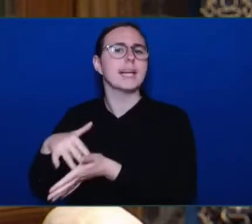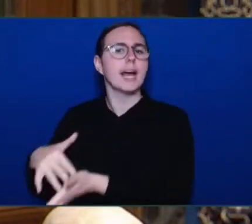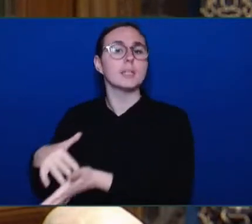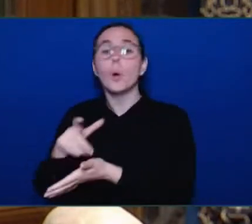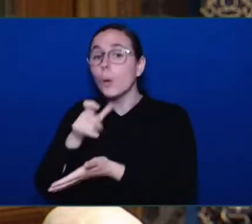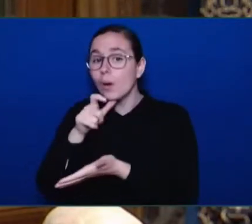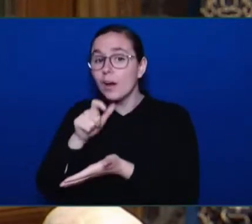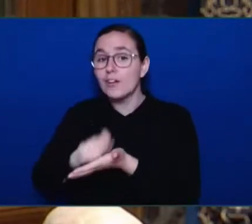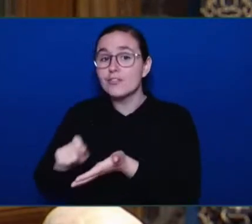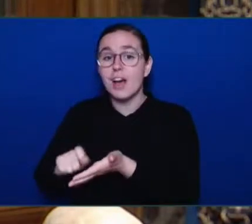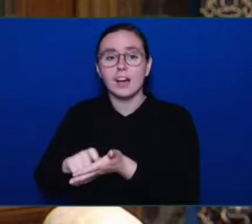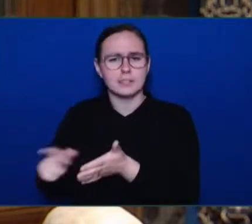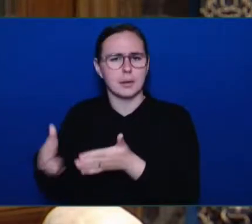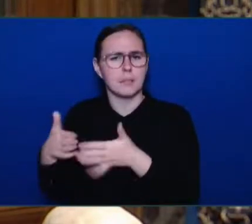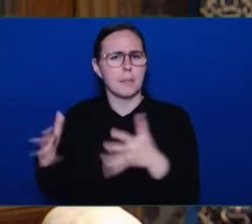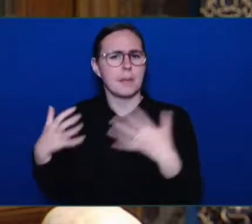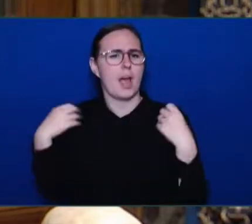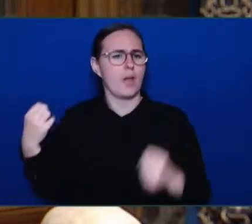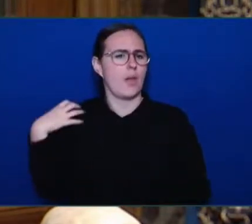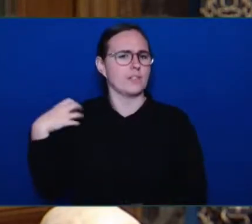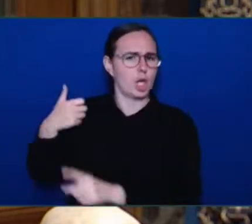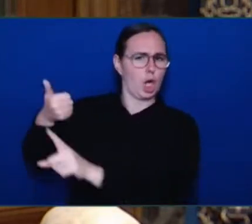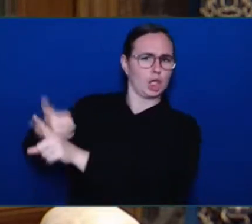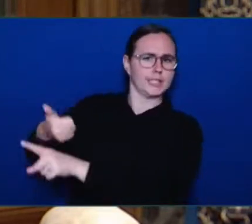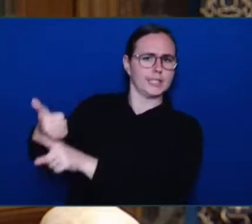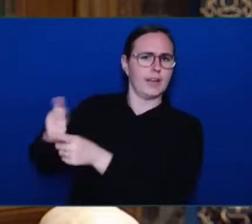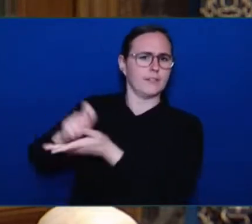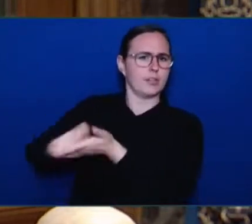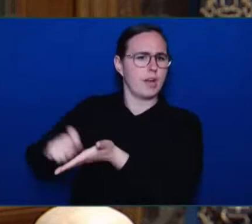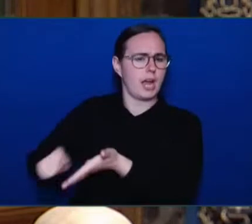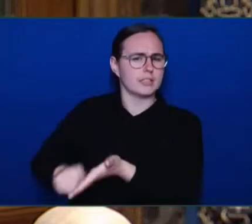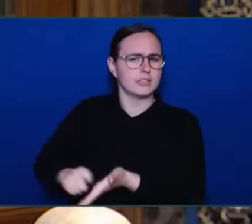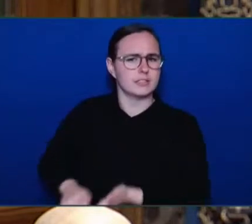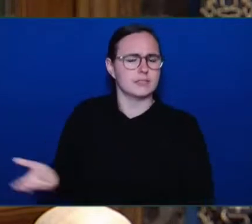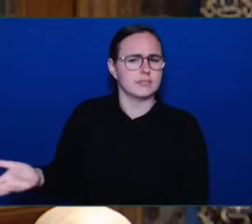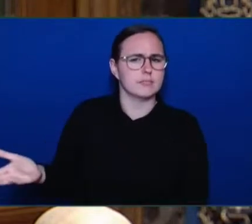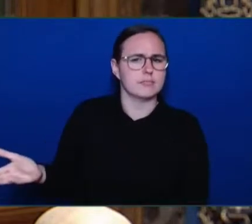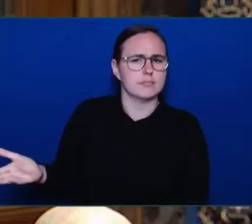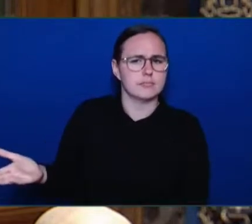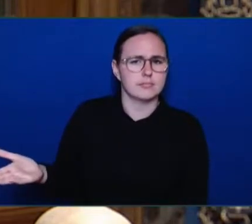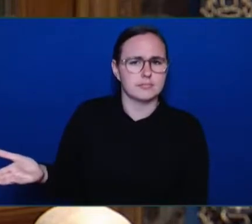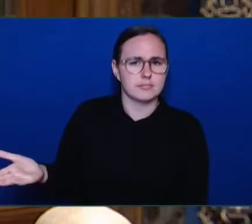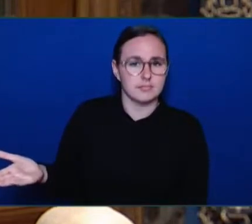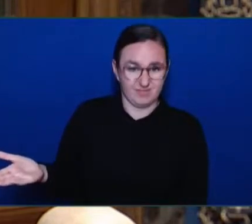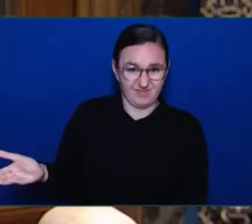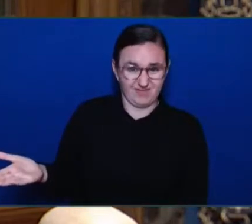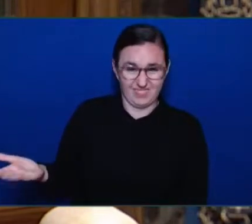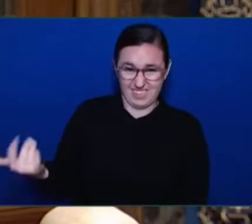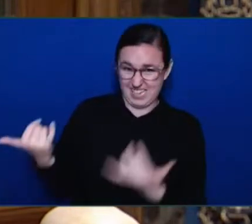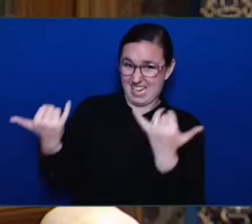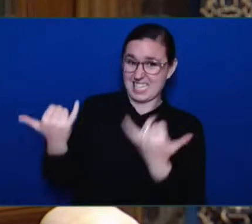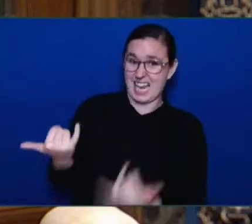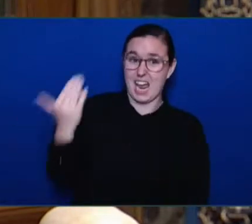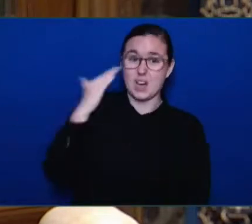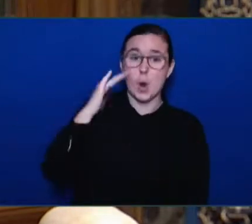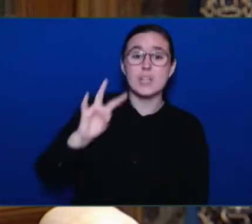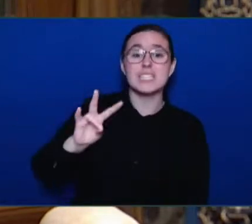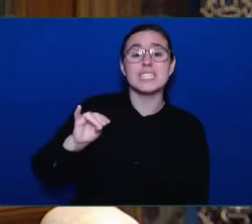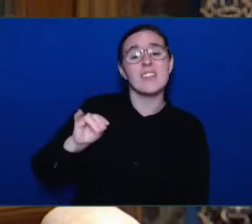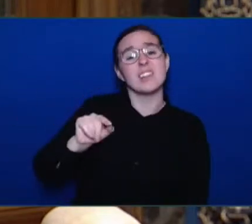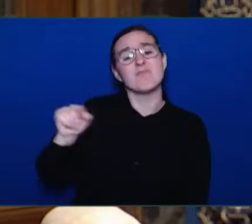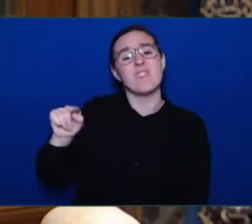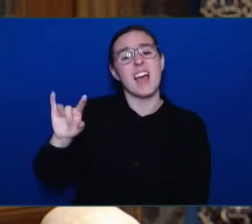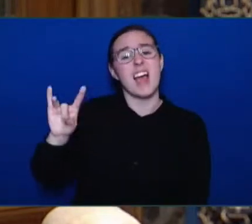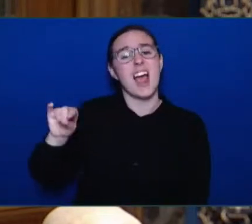now we know that 70 to 80% of children and youth have been infected with COVID more